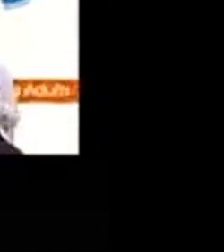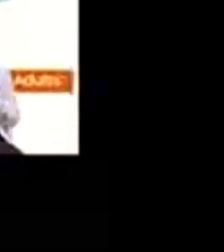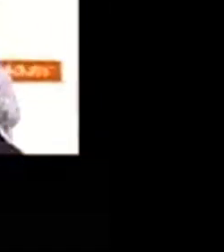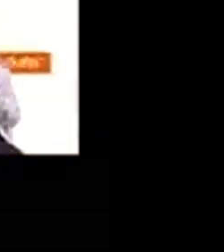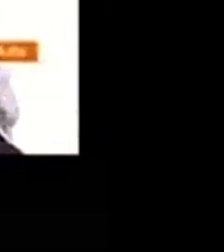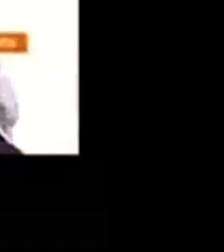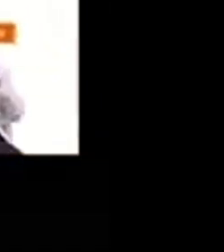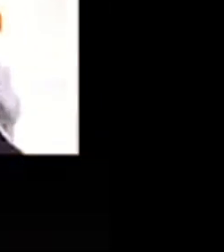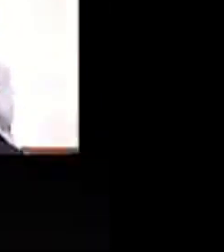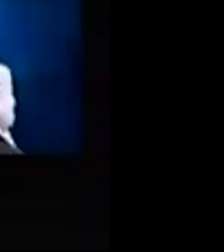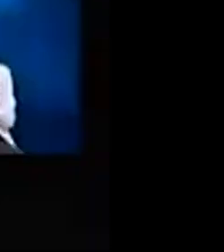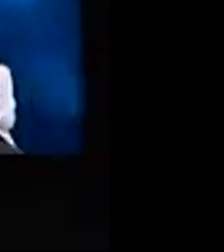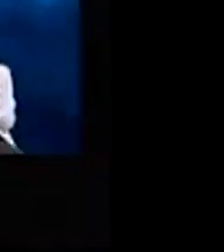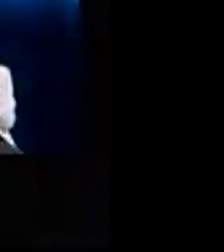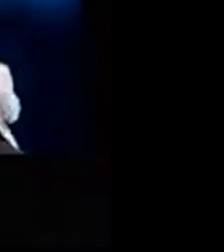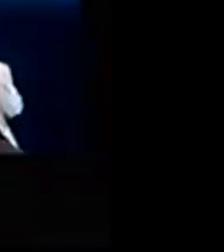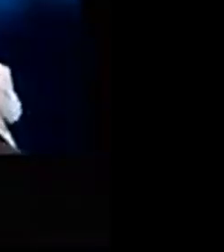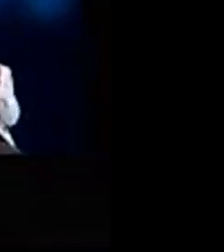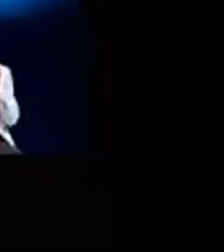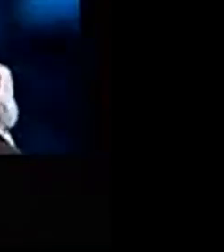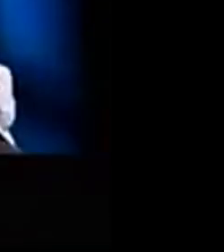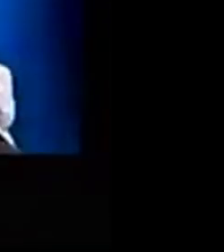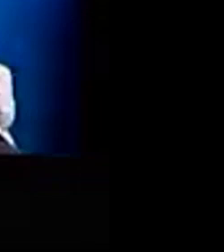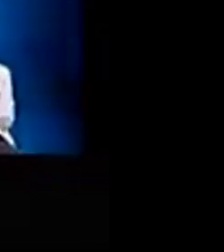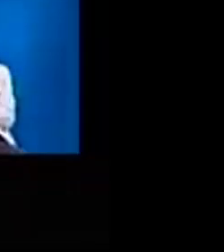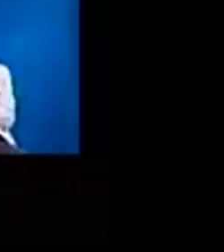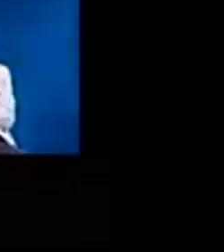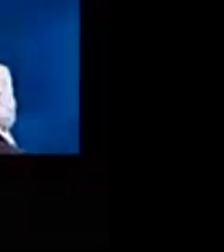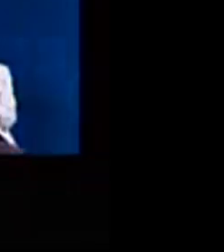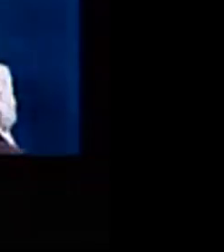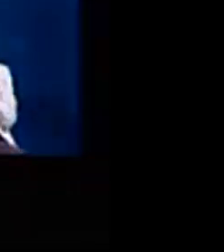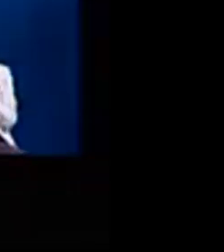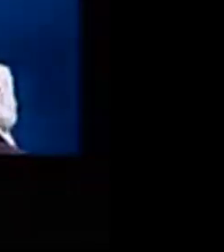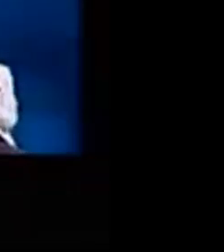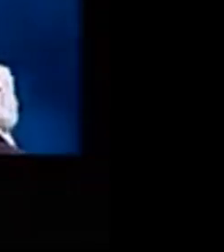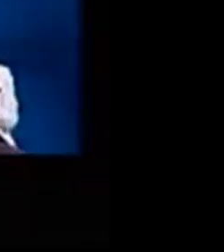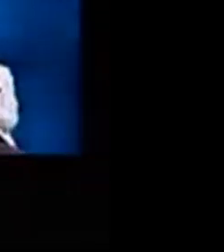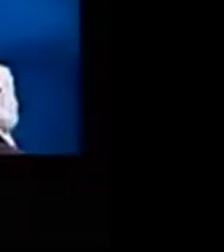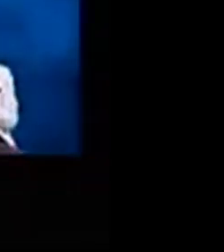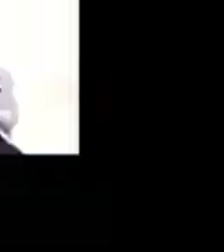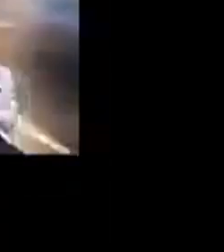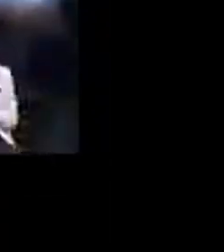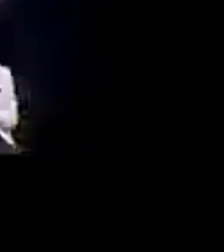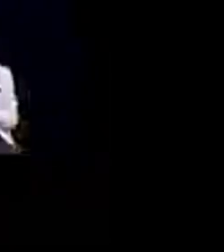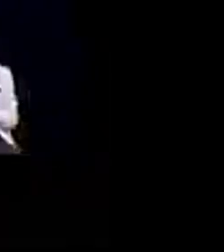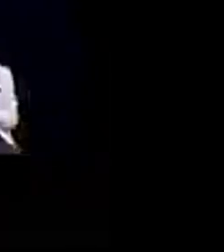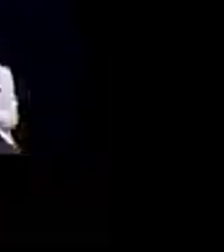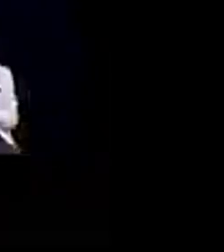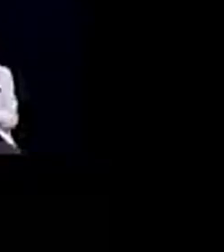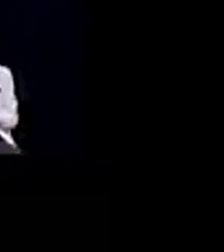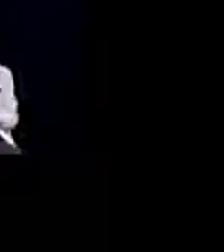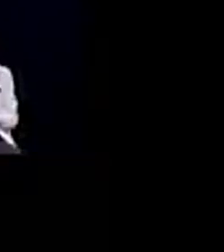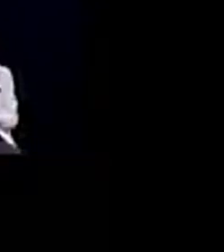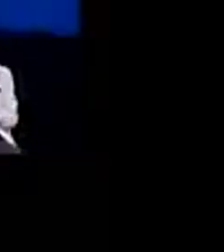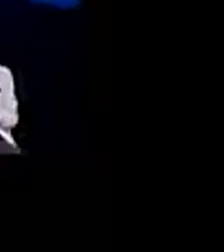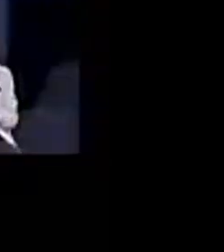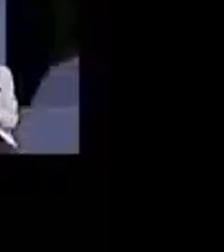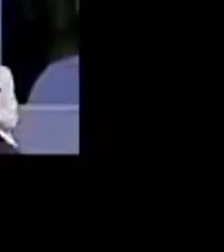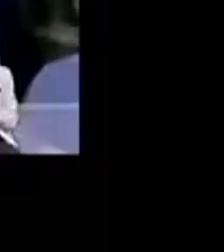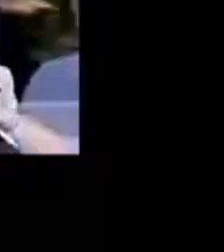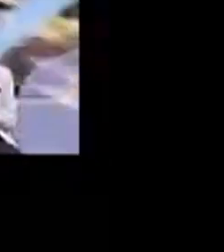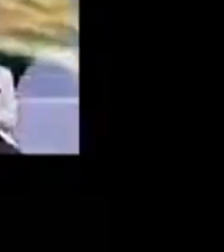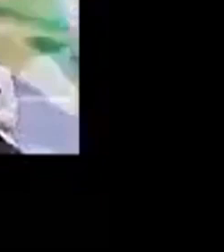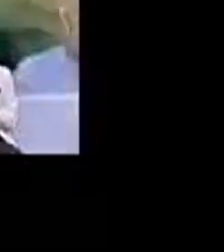Acts chapter 3, verse 2. In Acts chapter 3, from verse 2, it